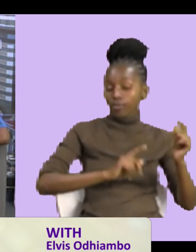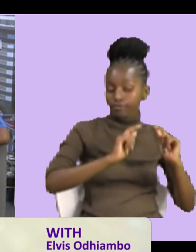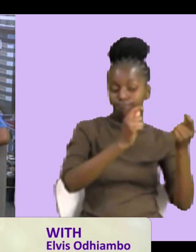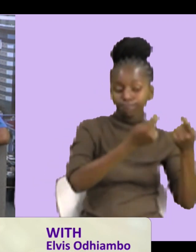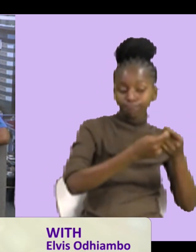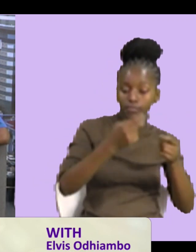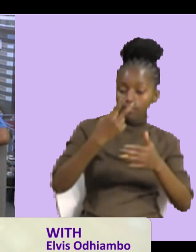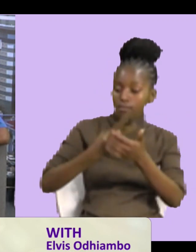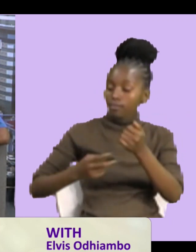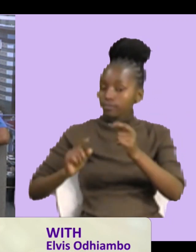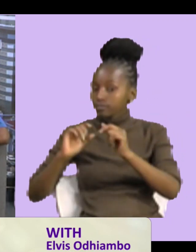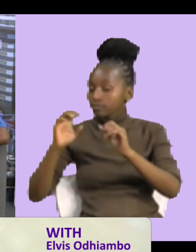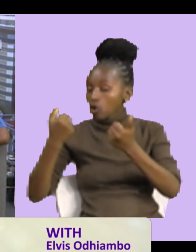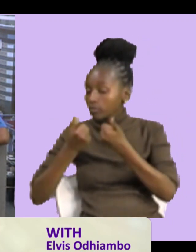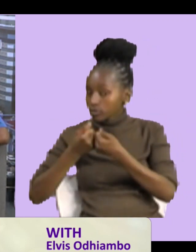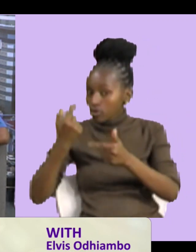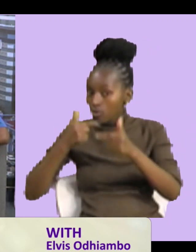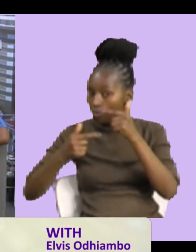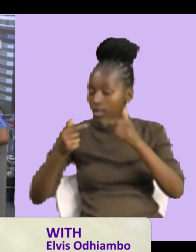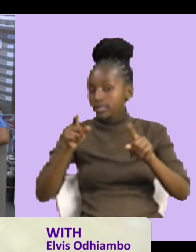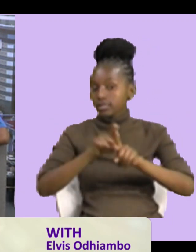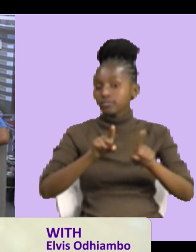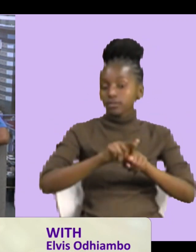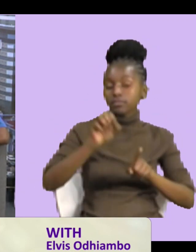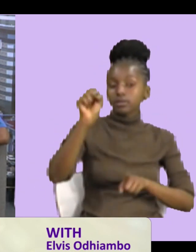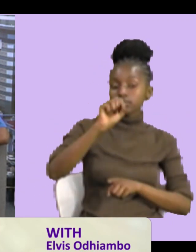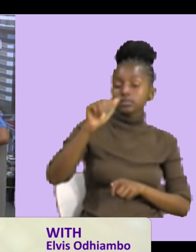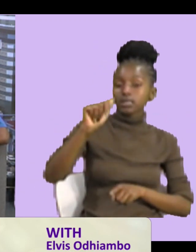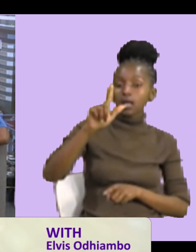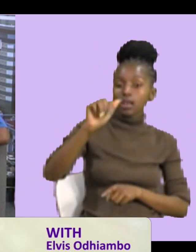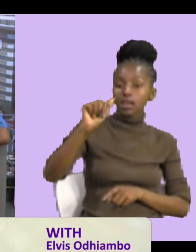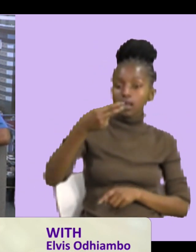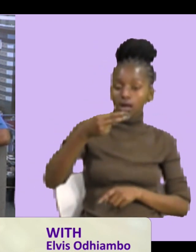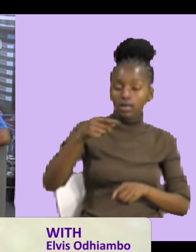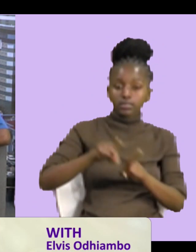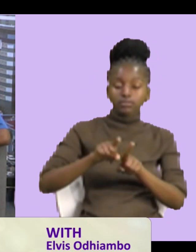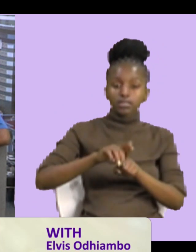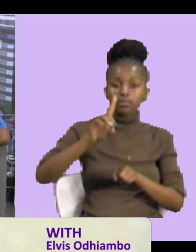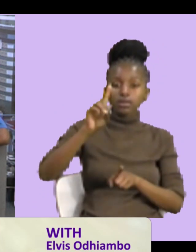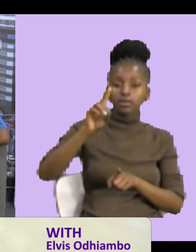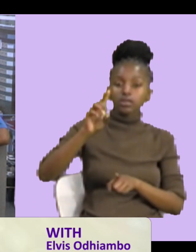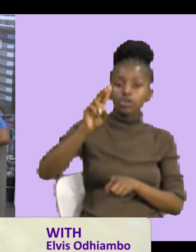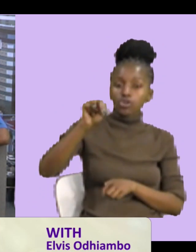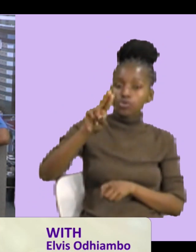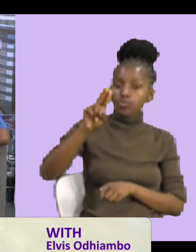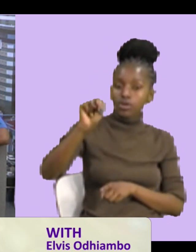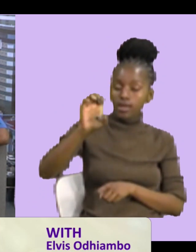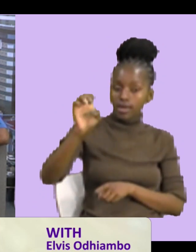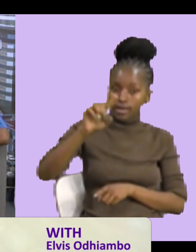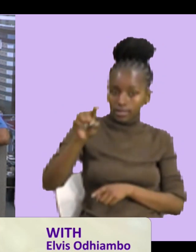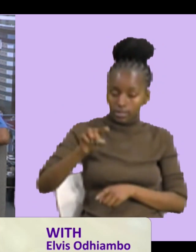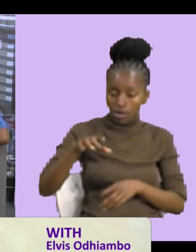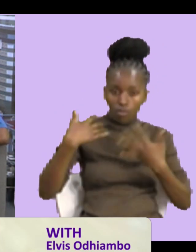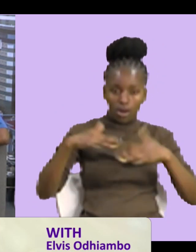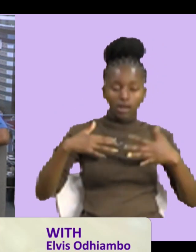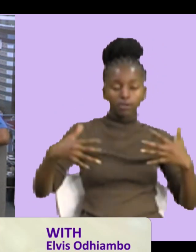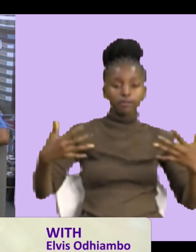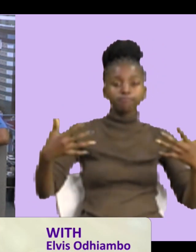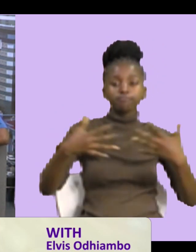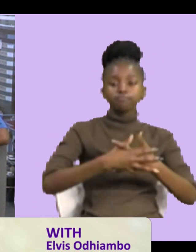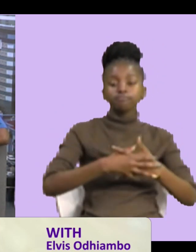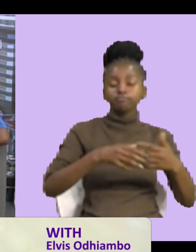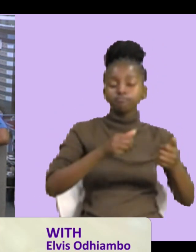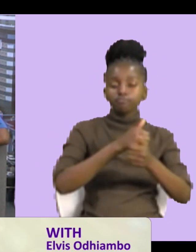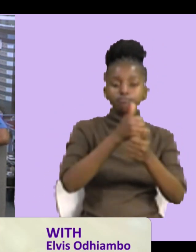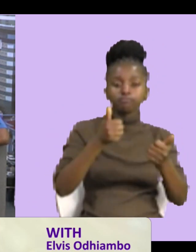said, Mohamed Salah and I believe you're talking about Darwin Núñez, they are now sinking really well, playing really well up in